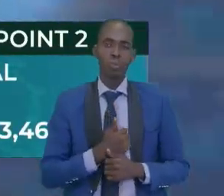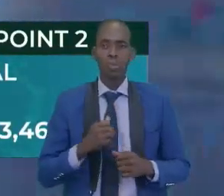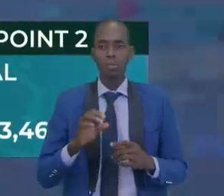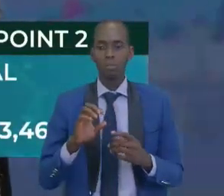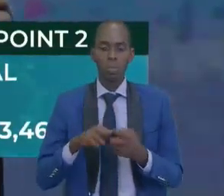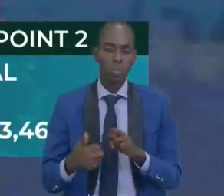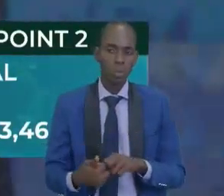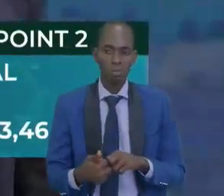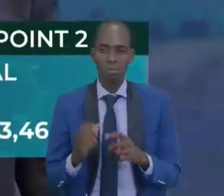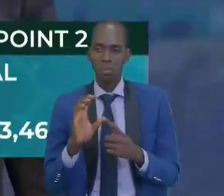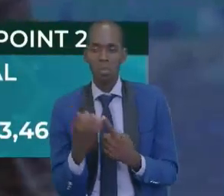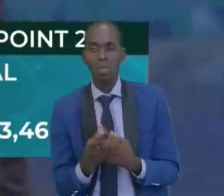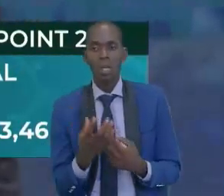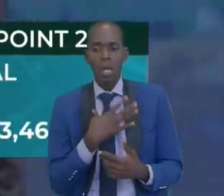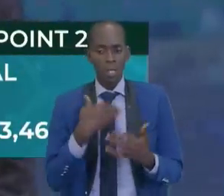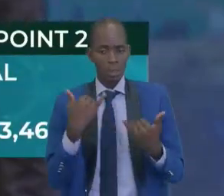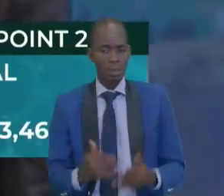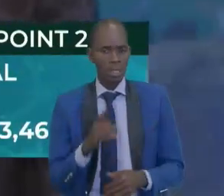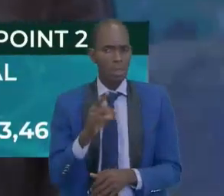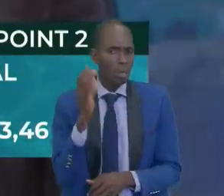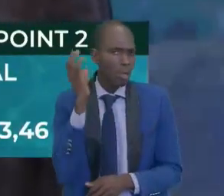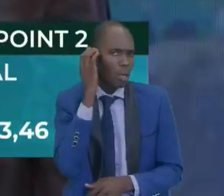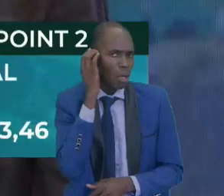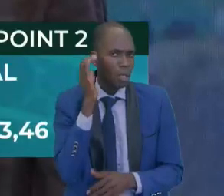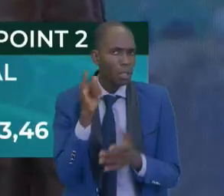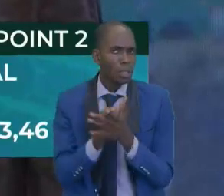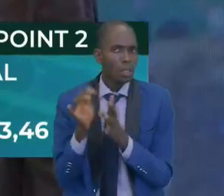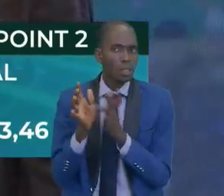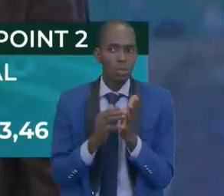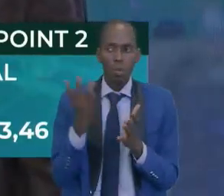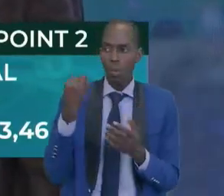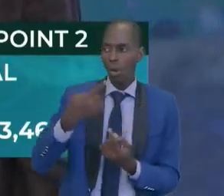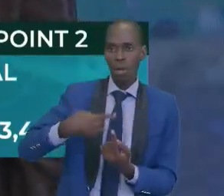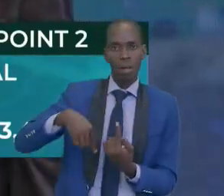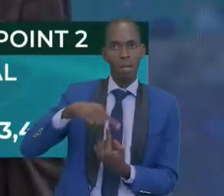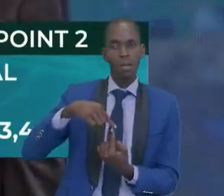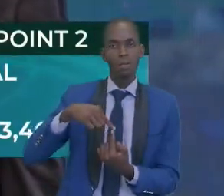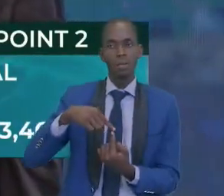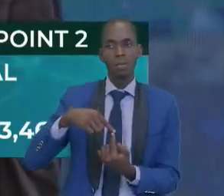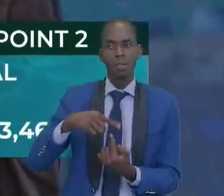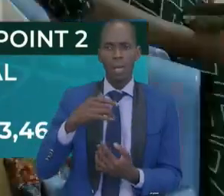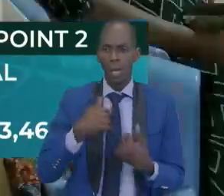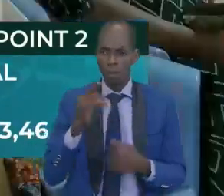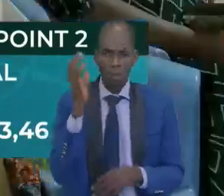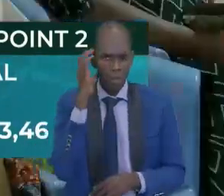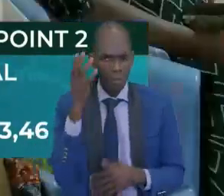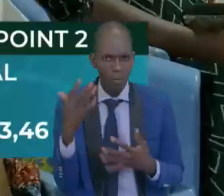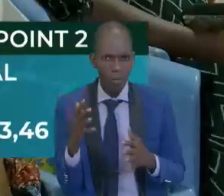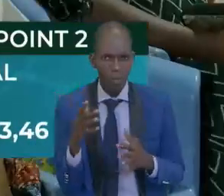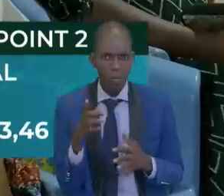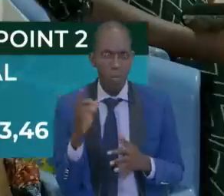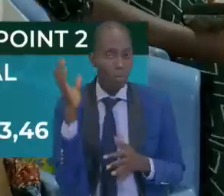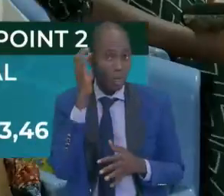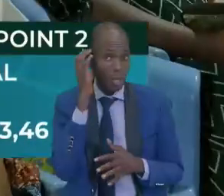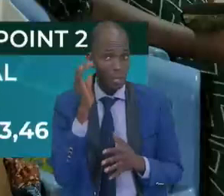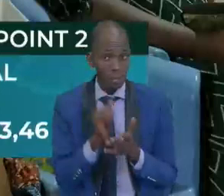he heard that Jesus was in town. Have you heard? Jesus